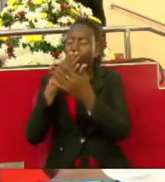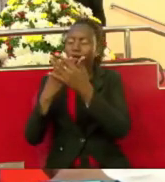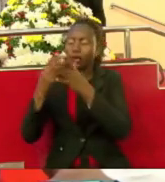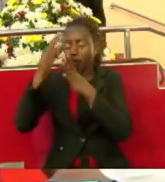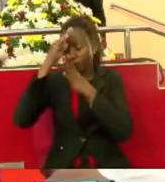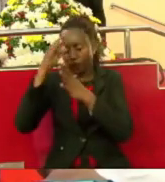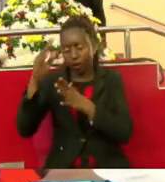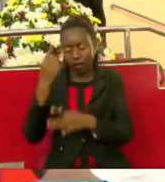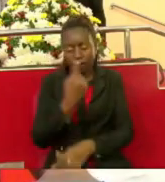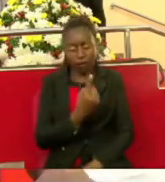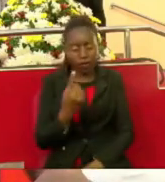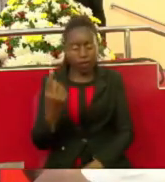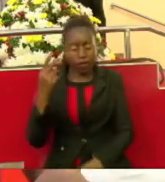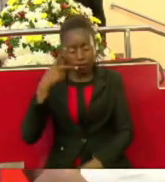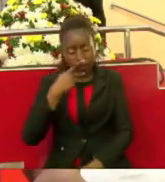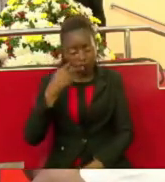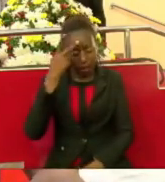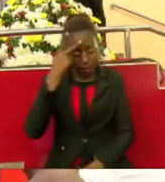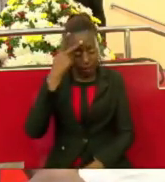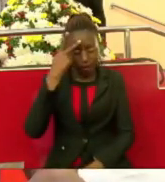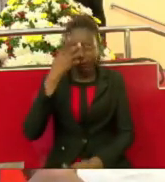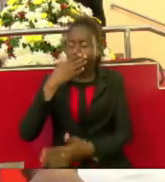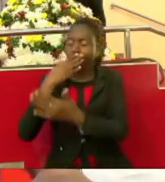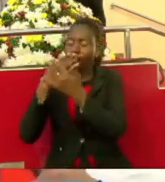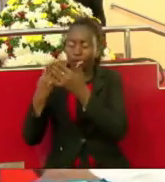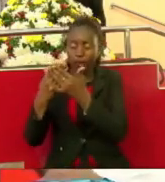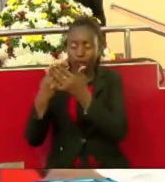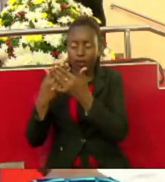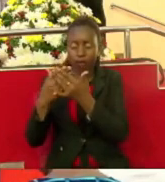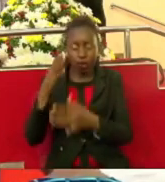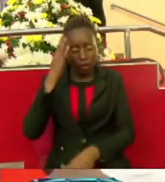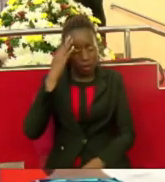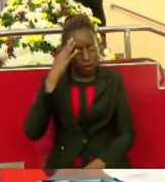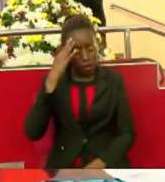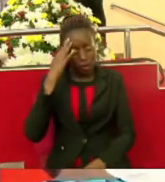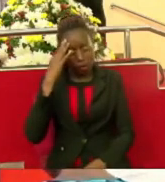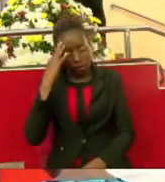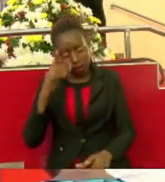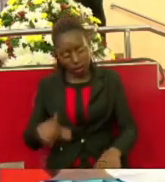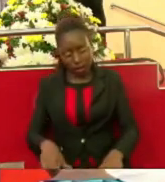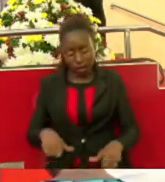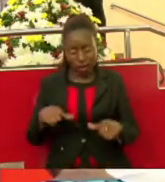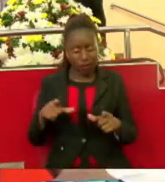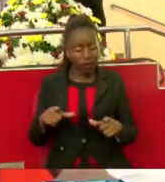parent. Thank you, Jehovah, because we know we are living in some uncertain times, our God.